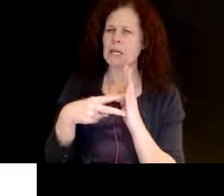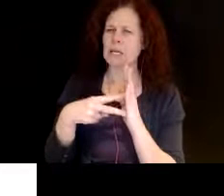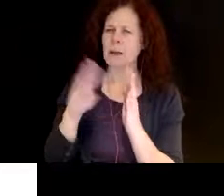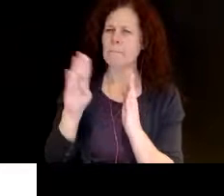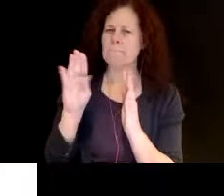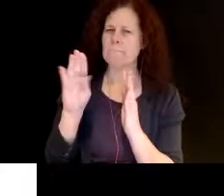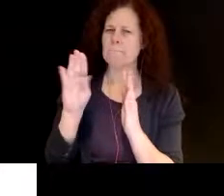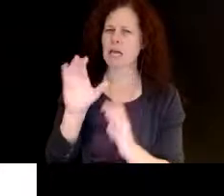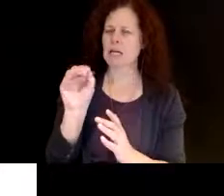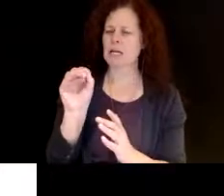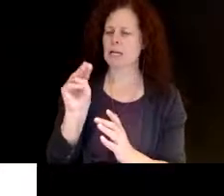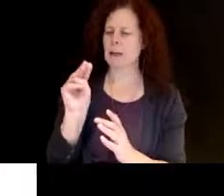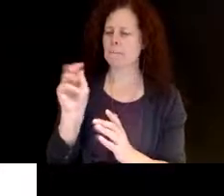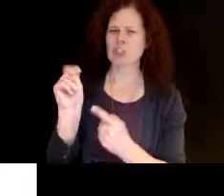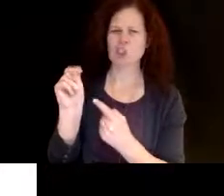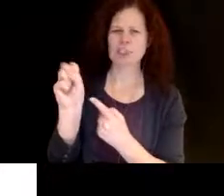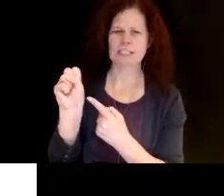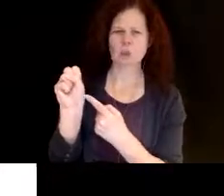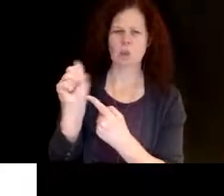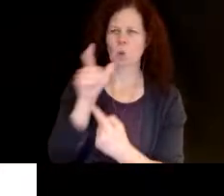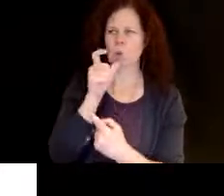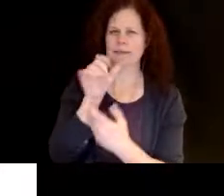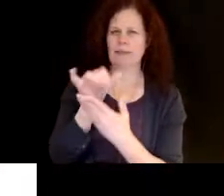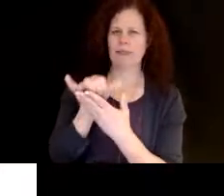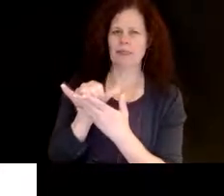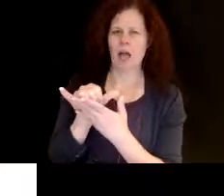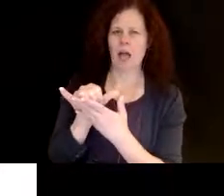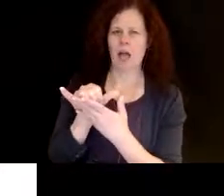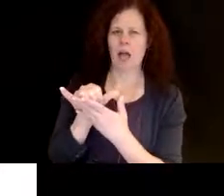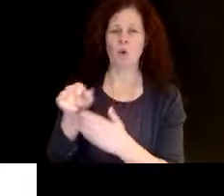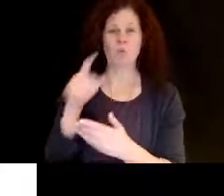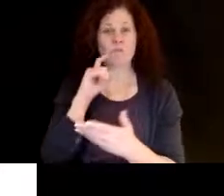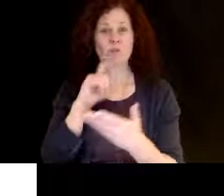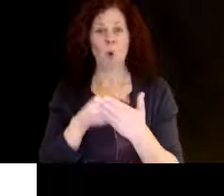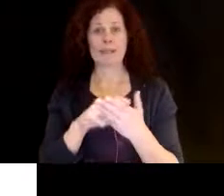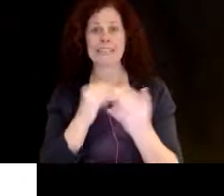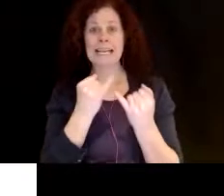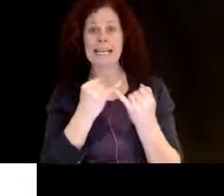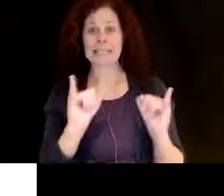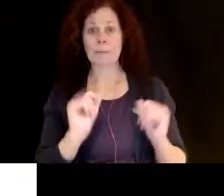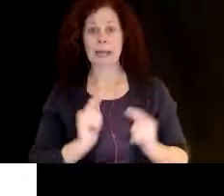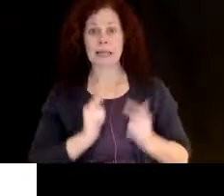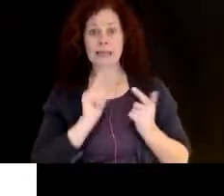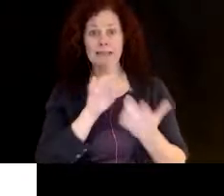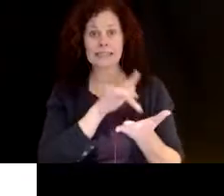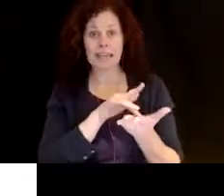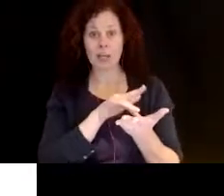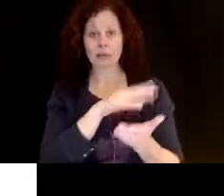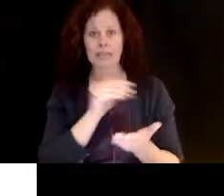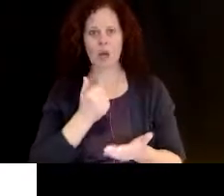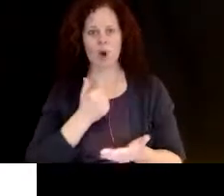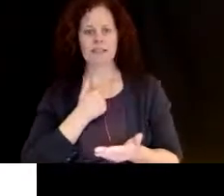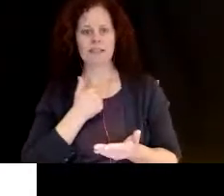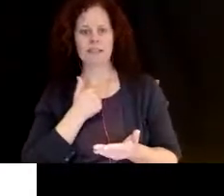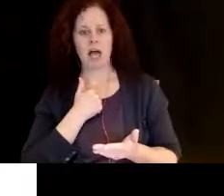great deal of cooperation across our region between our independent living centers and our CILs, with whom we work closely on